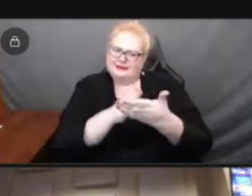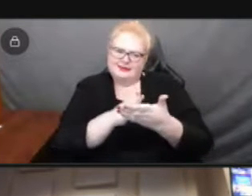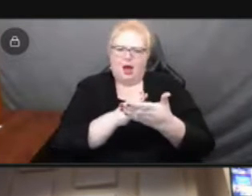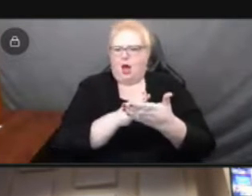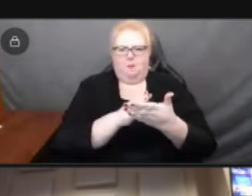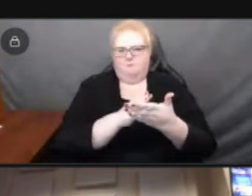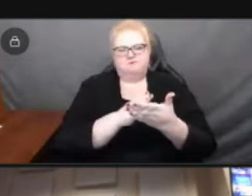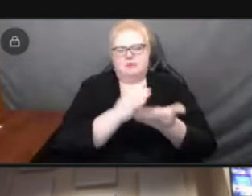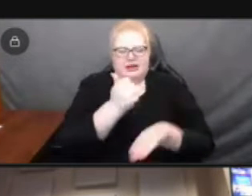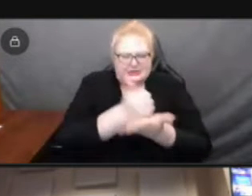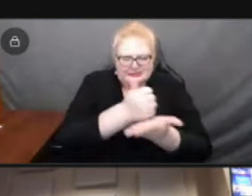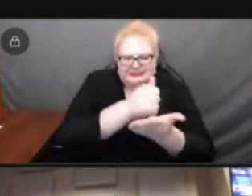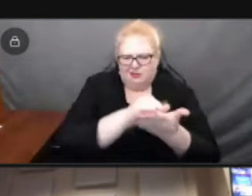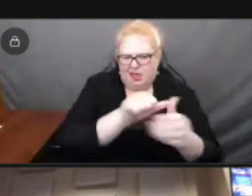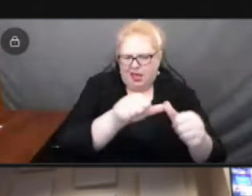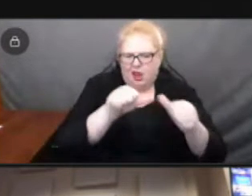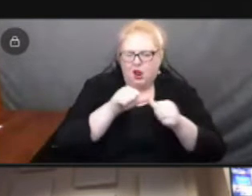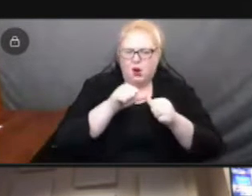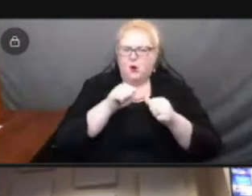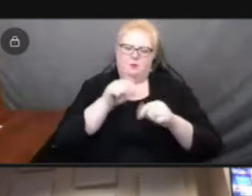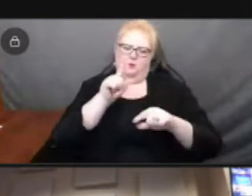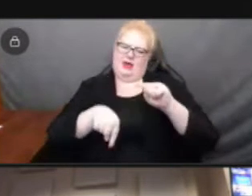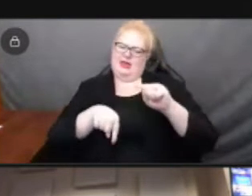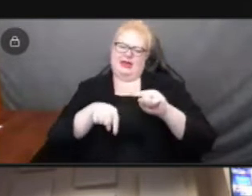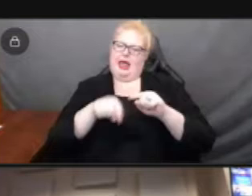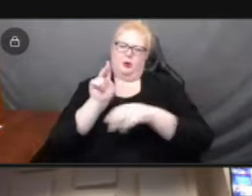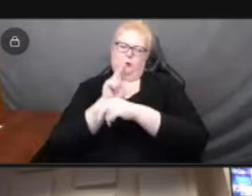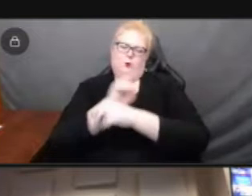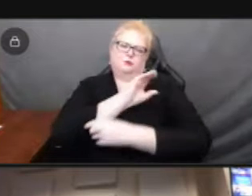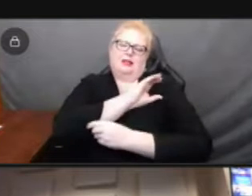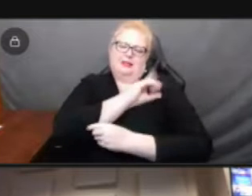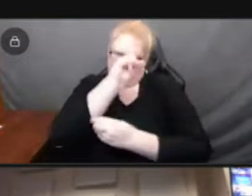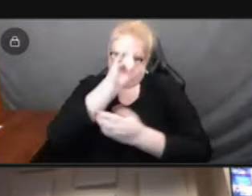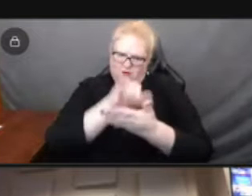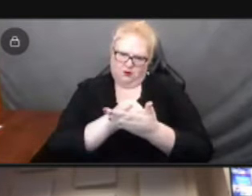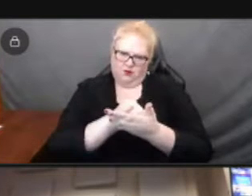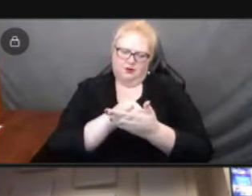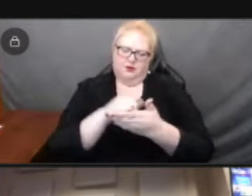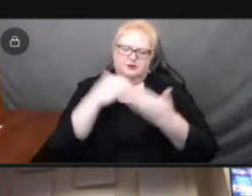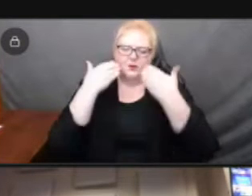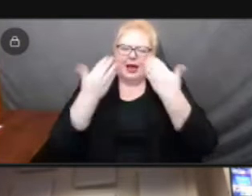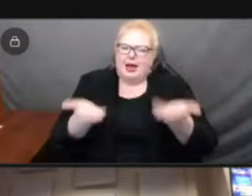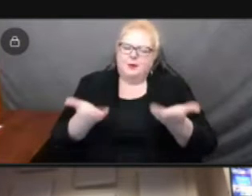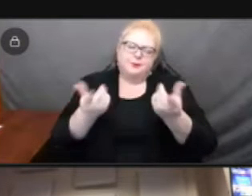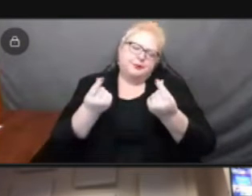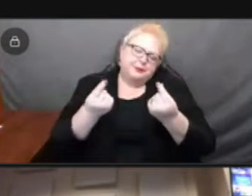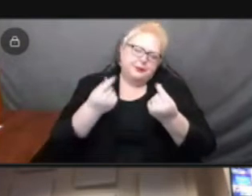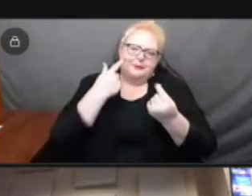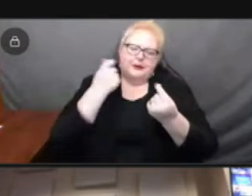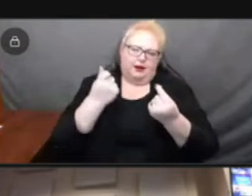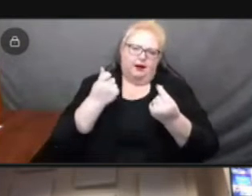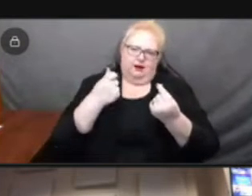know how to capsulize this. I'm somewhat confused and